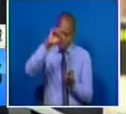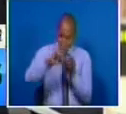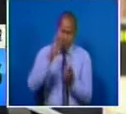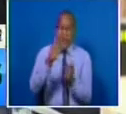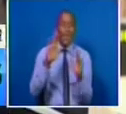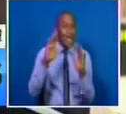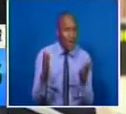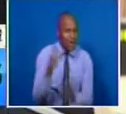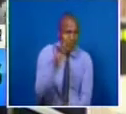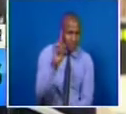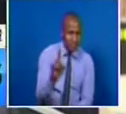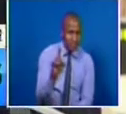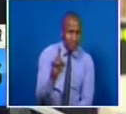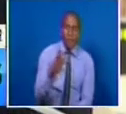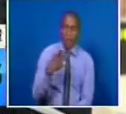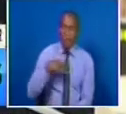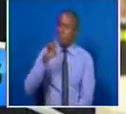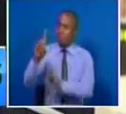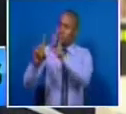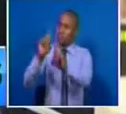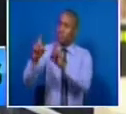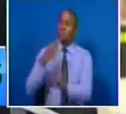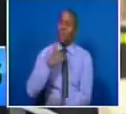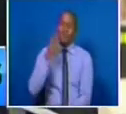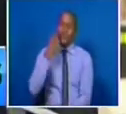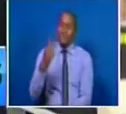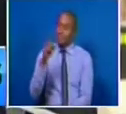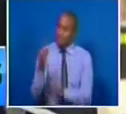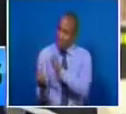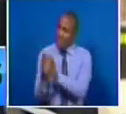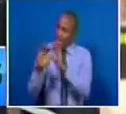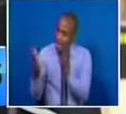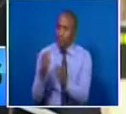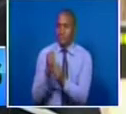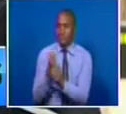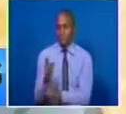do it? Okay. The questions will be there, the audience will ask, we want to see it, show us the way. Your